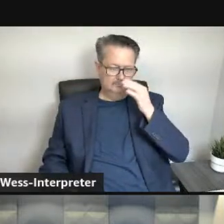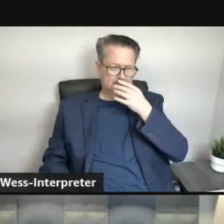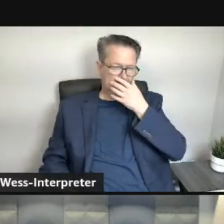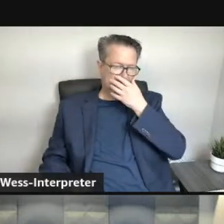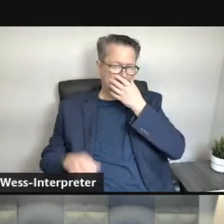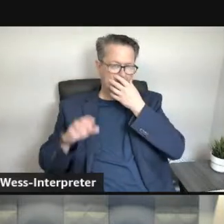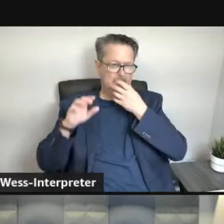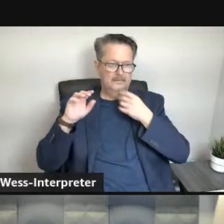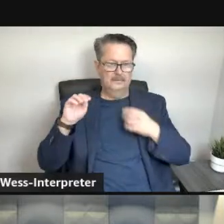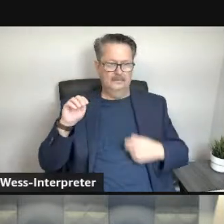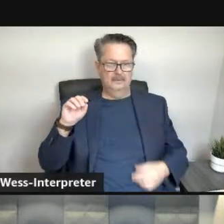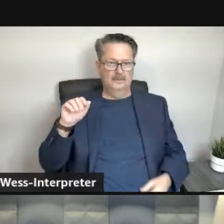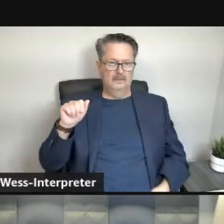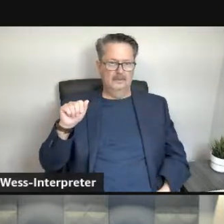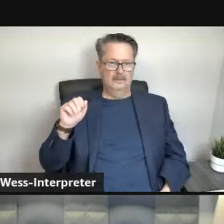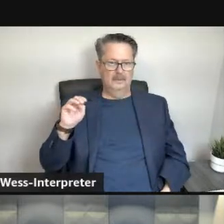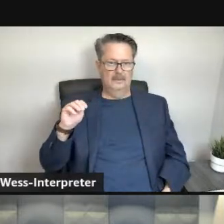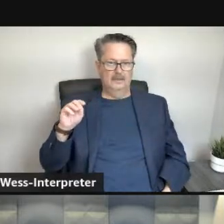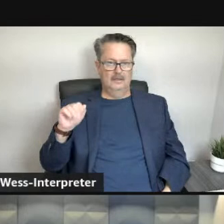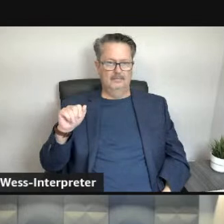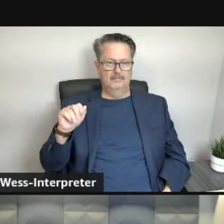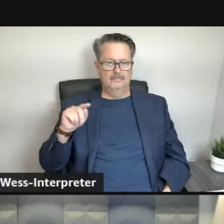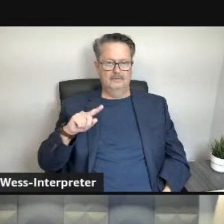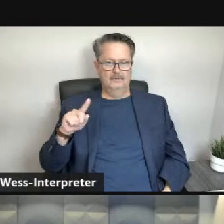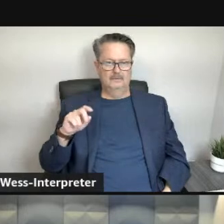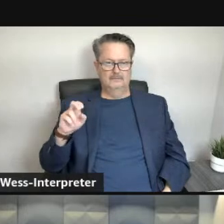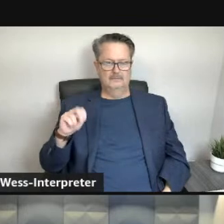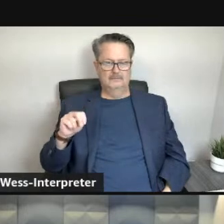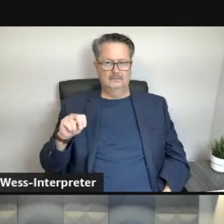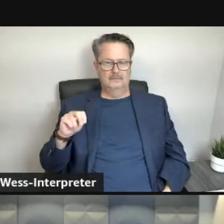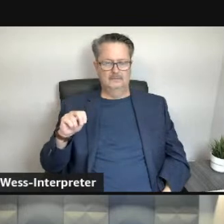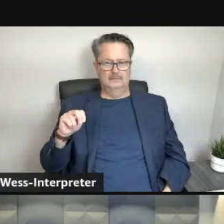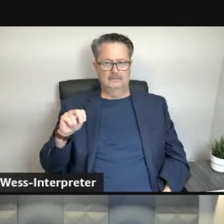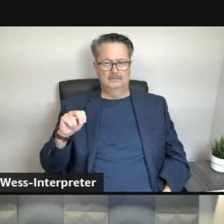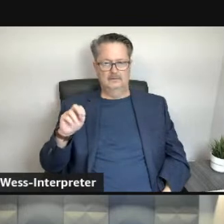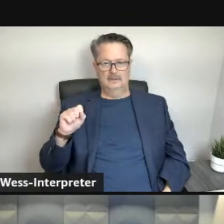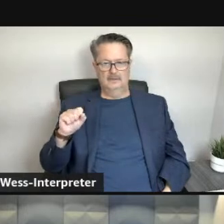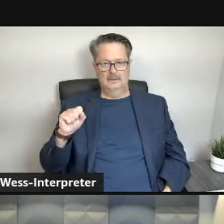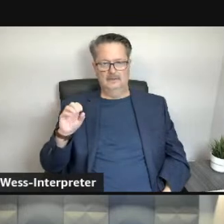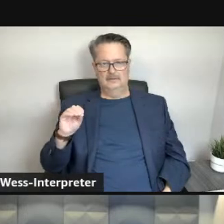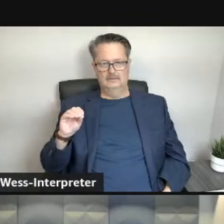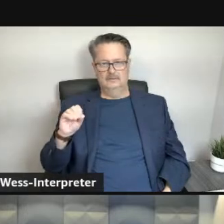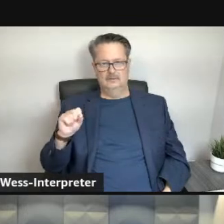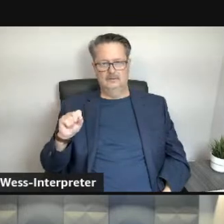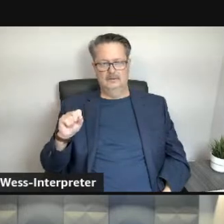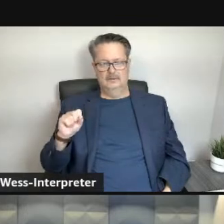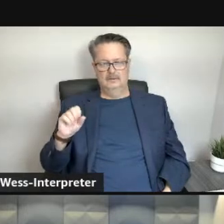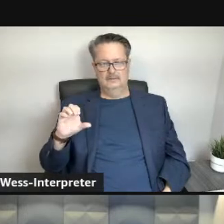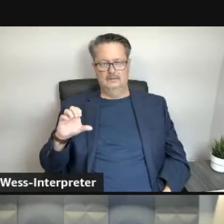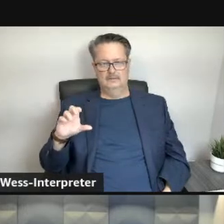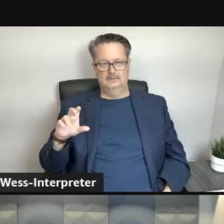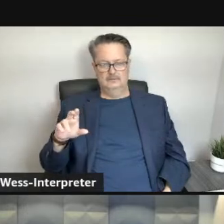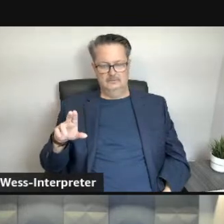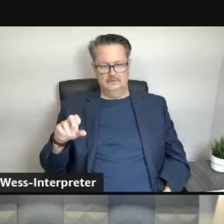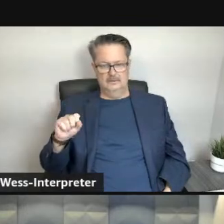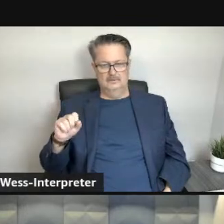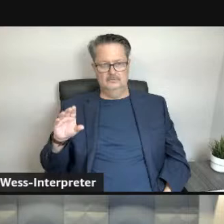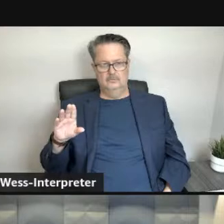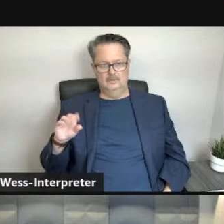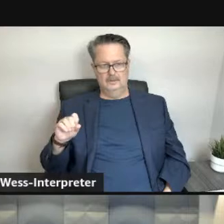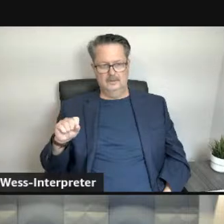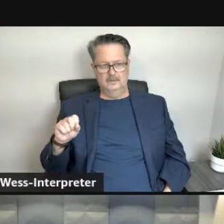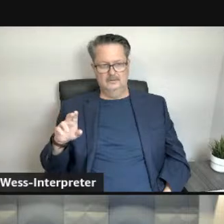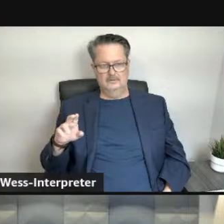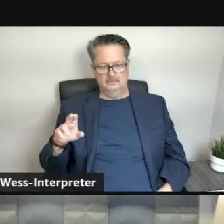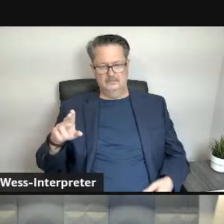Amazon SQS queue is created to receive requests from users, and a SQS event source object in the